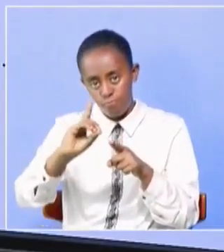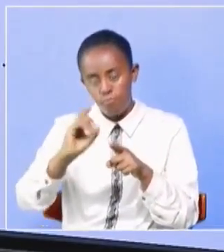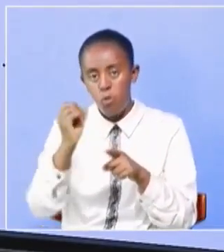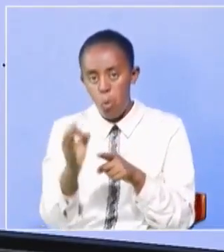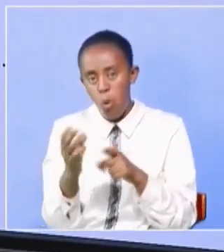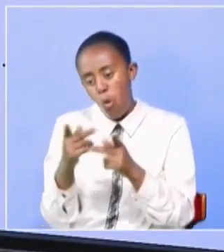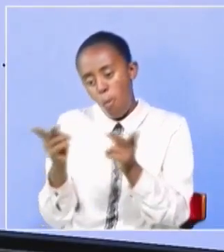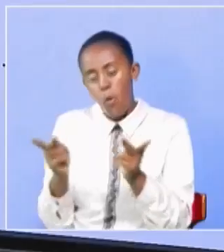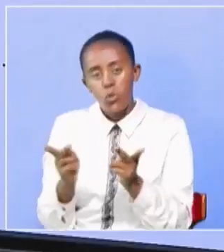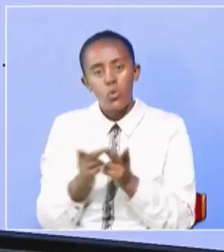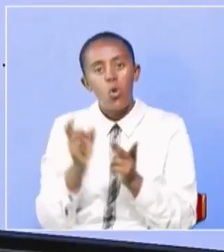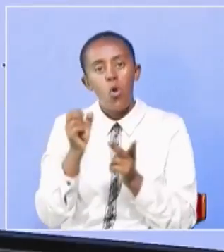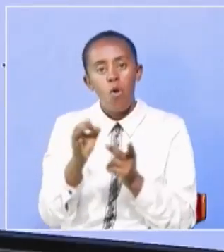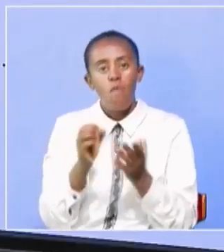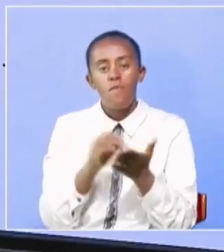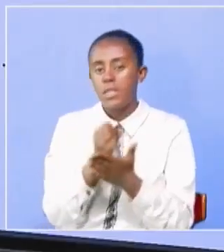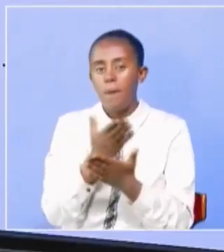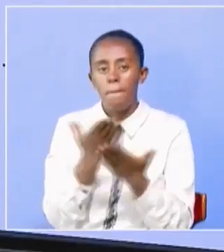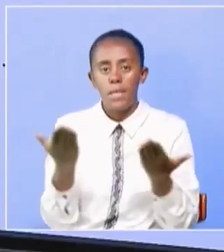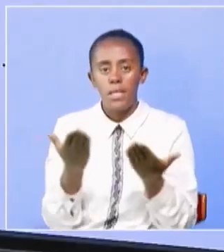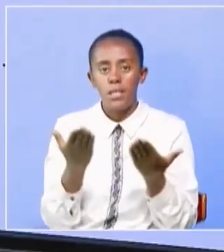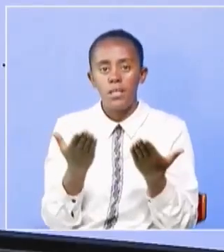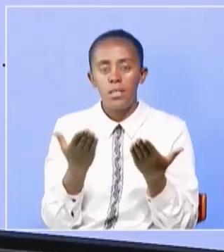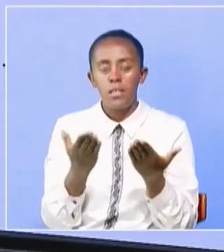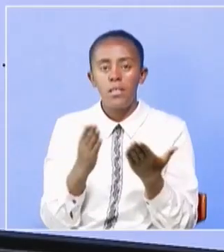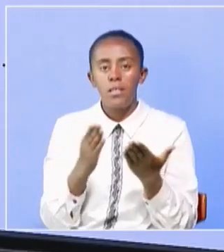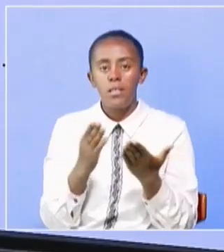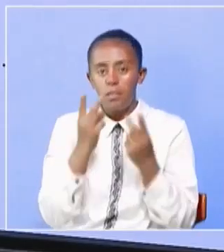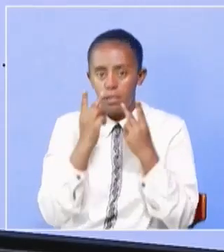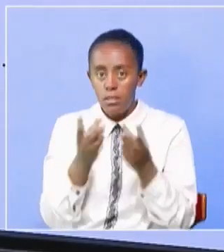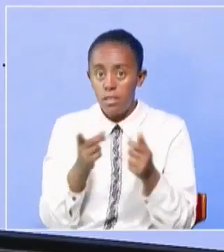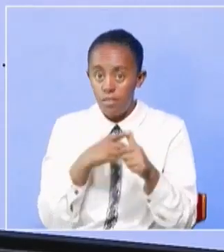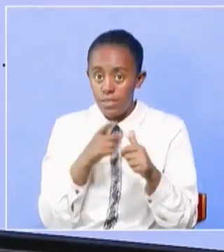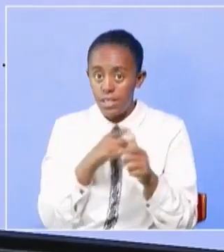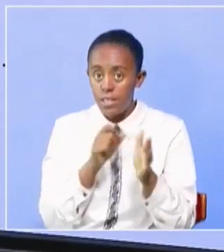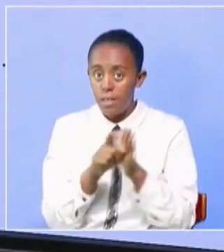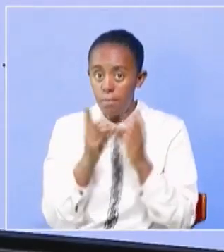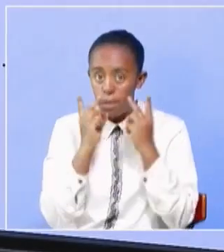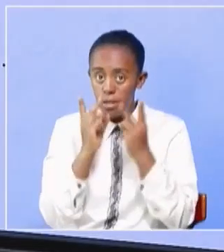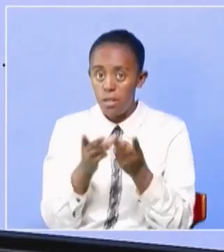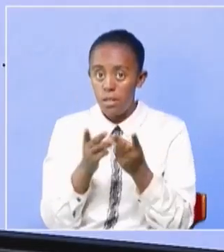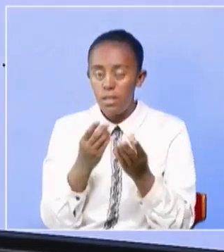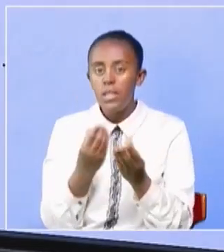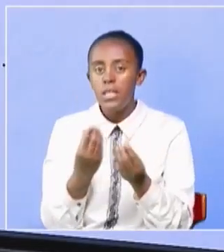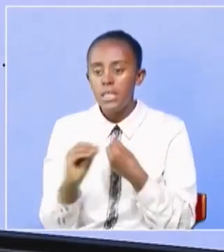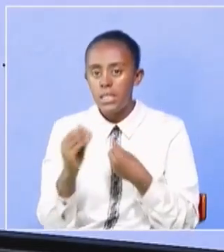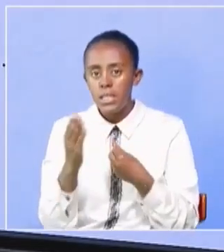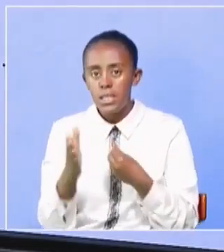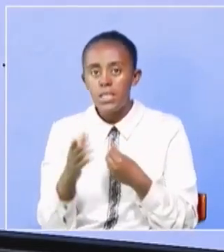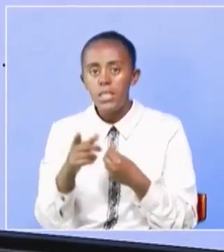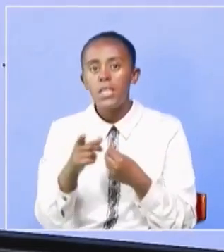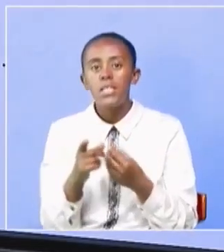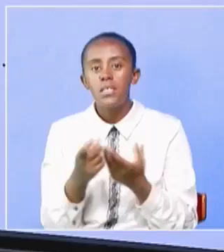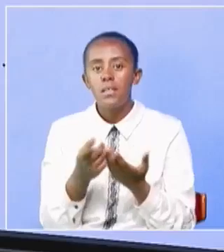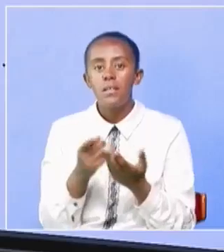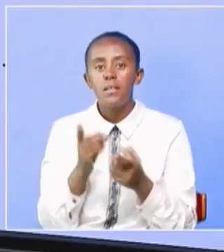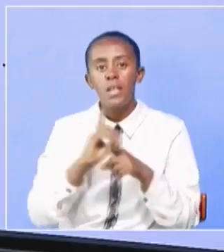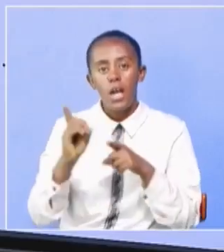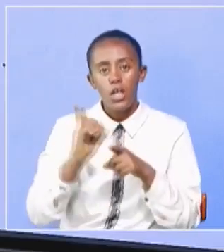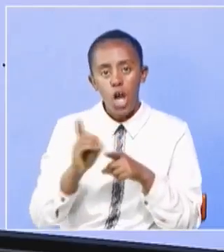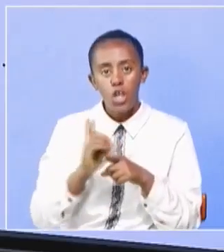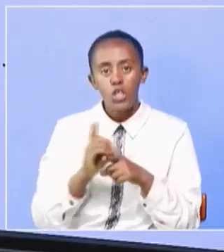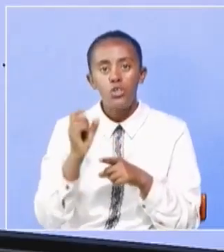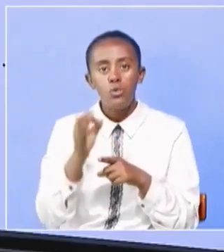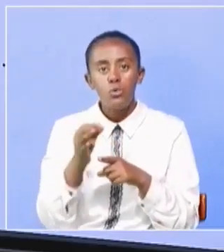or position of something. So if you see in the first example, the sailor checked his bearing, meaning the